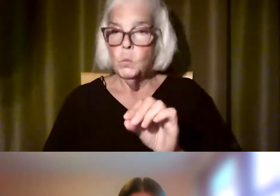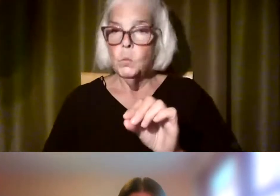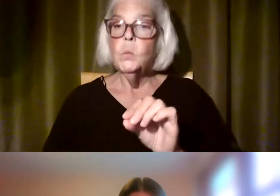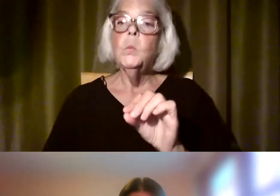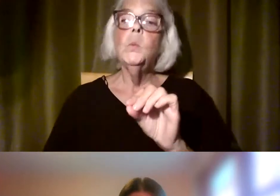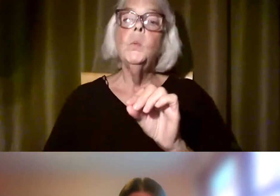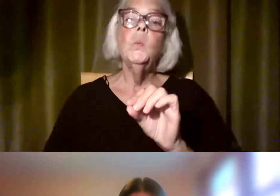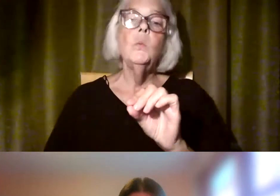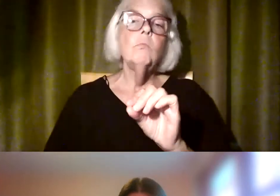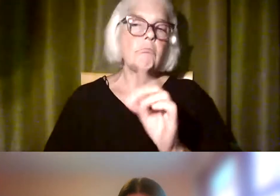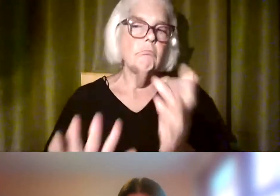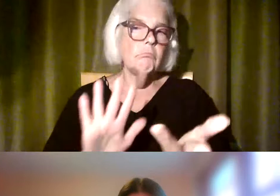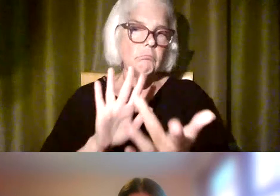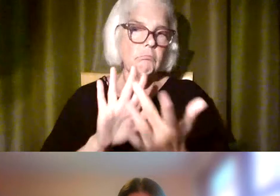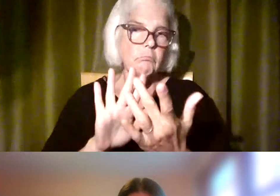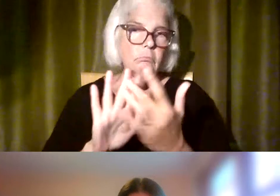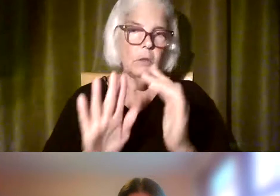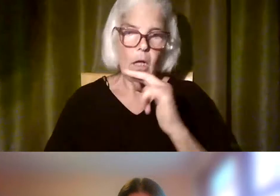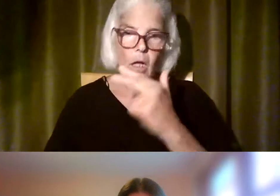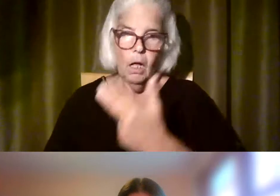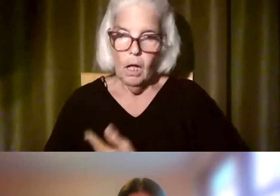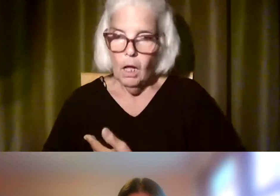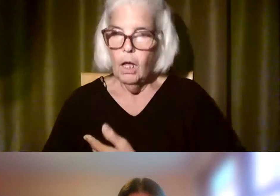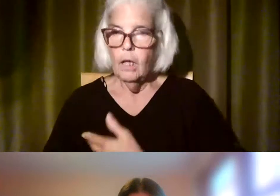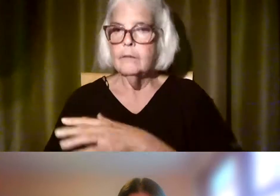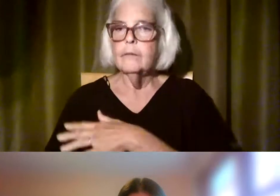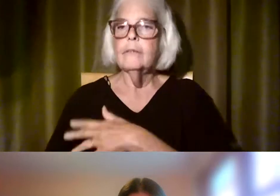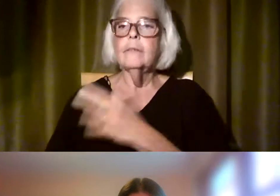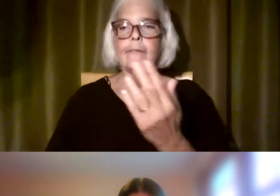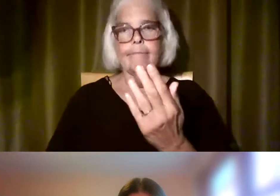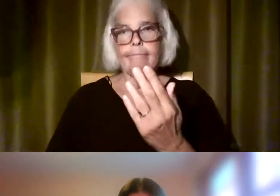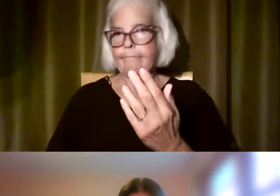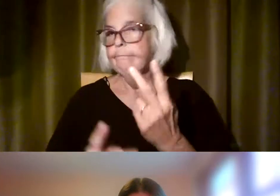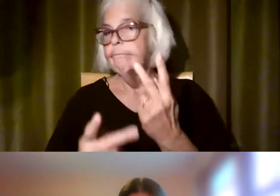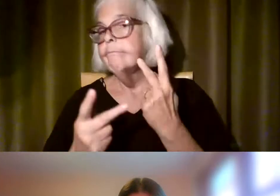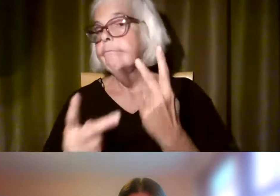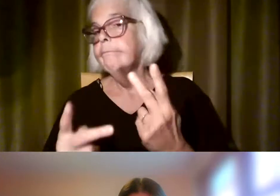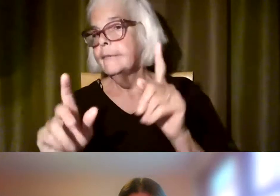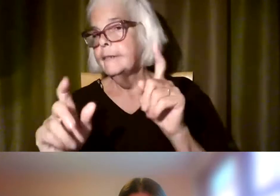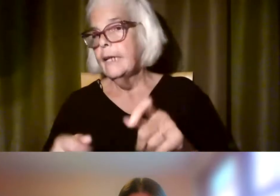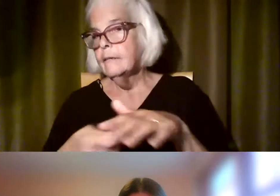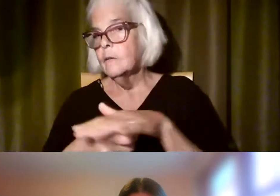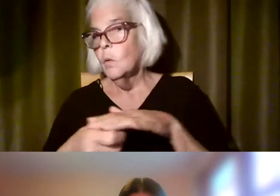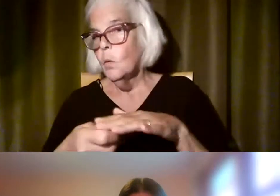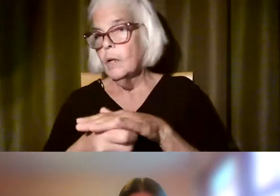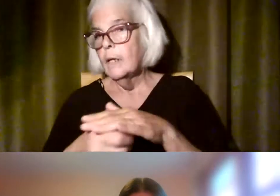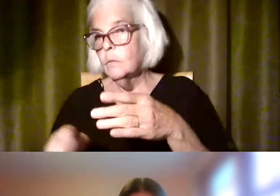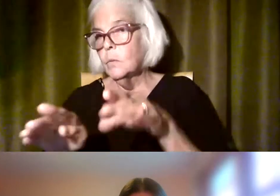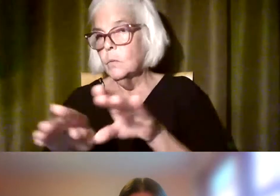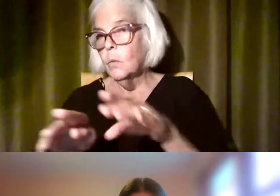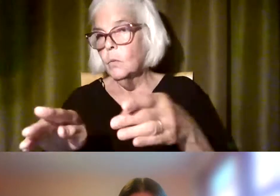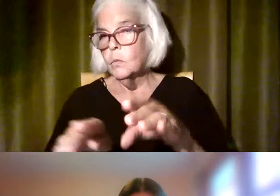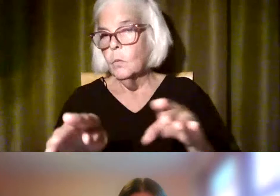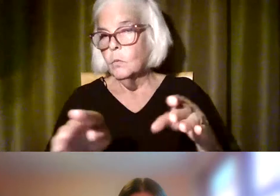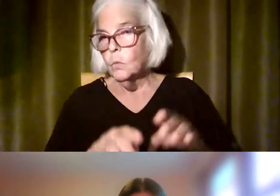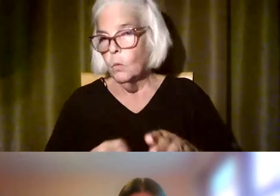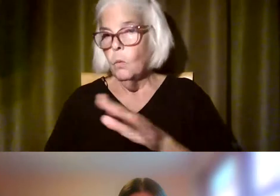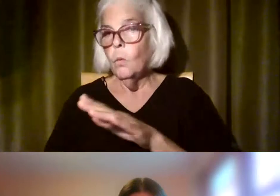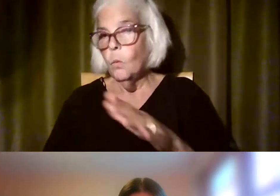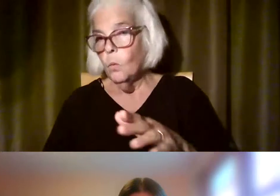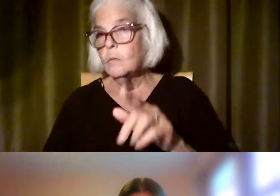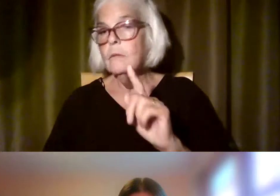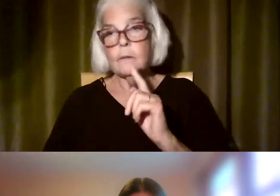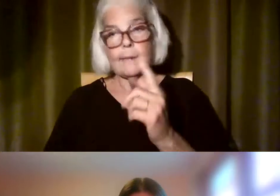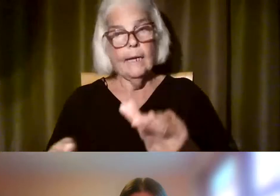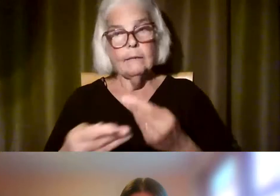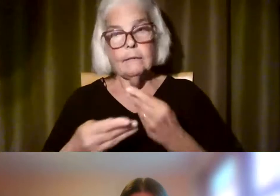close, also with additional feedback as we experience that transition, we'll be happy to hear from you.